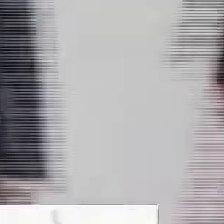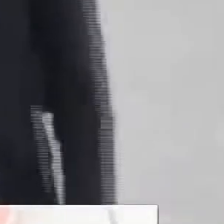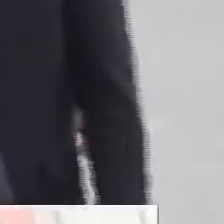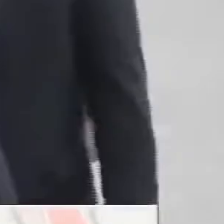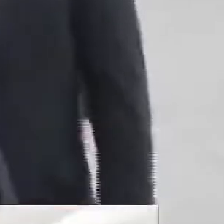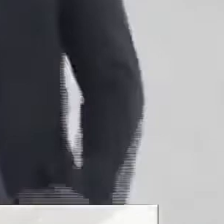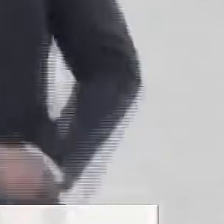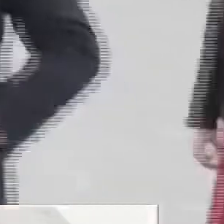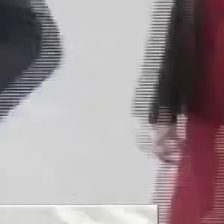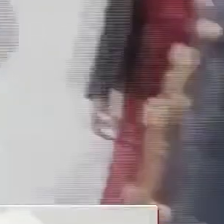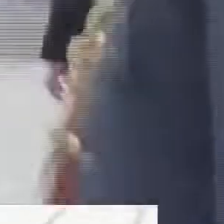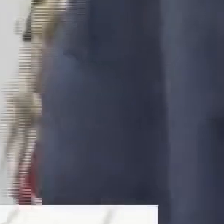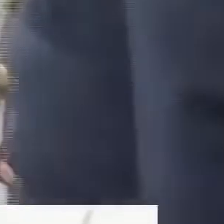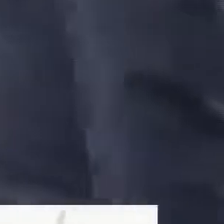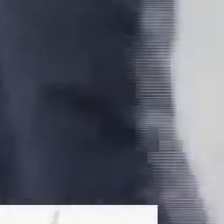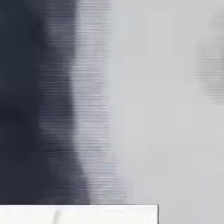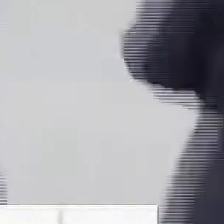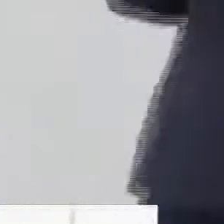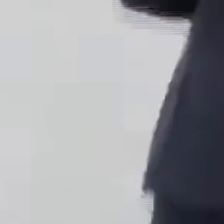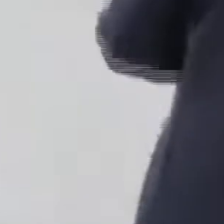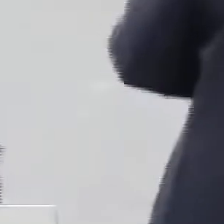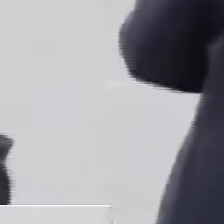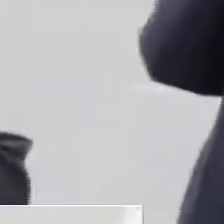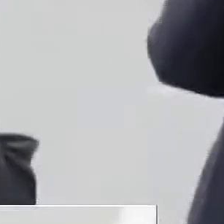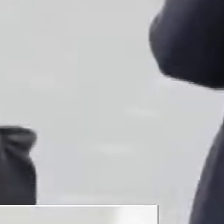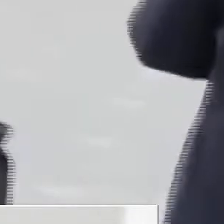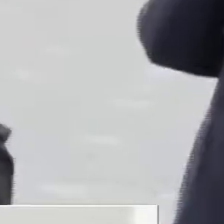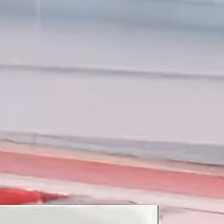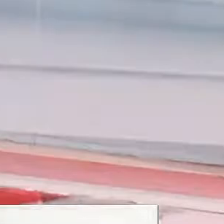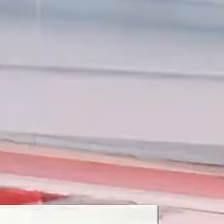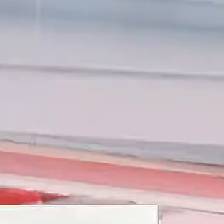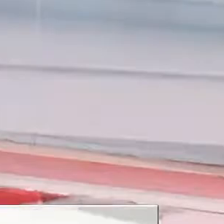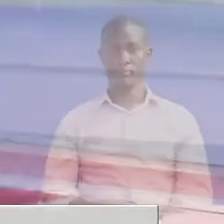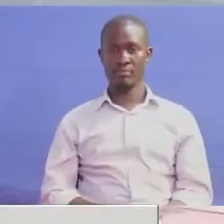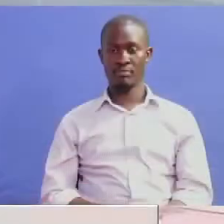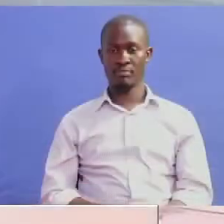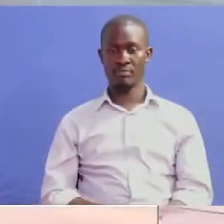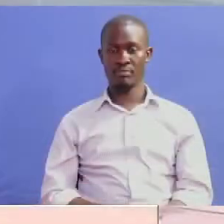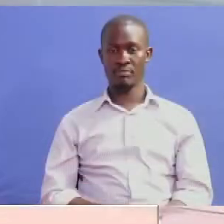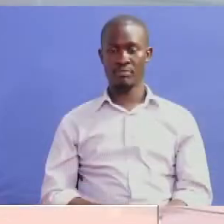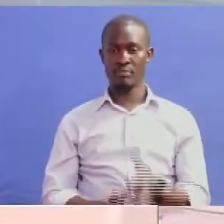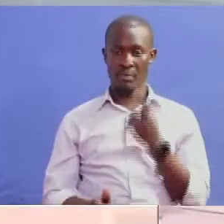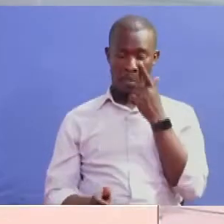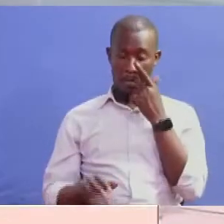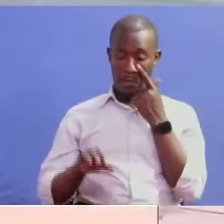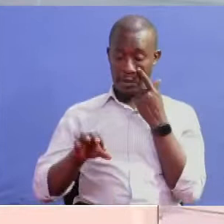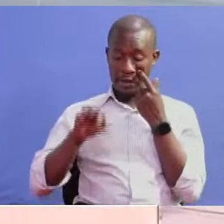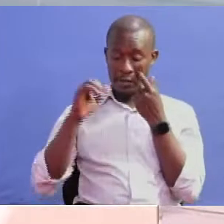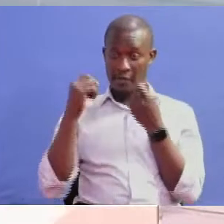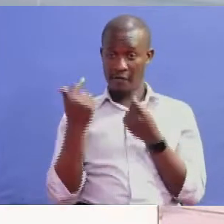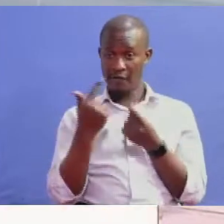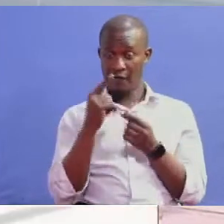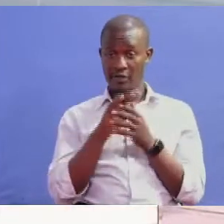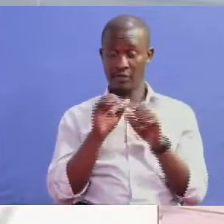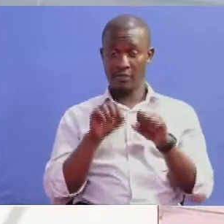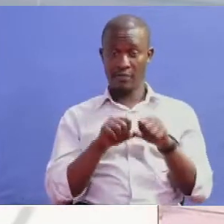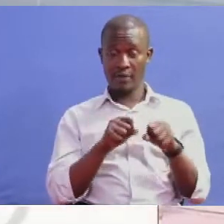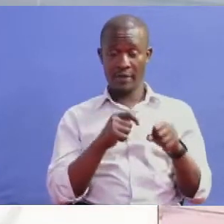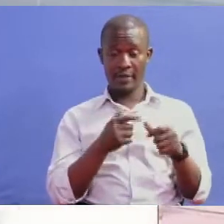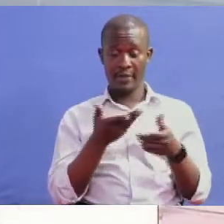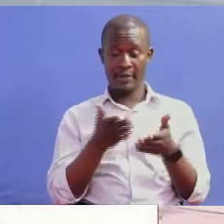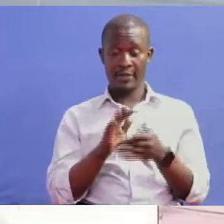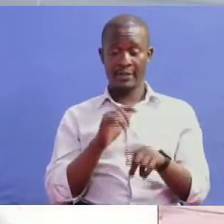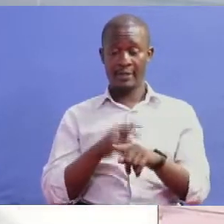All right, We are taking a very fast short break at